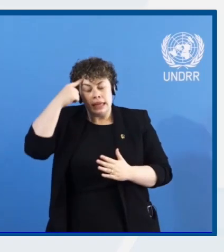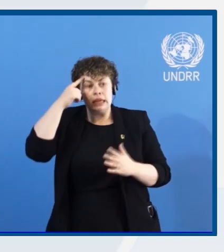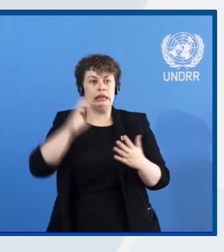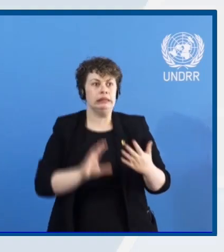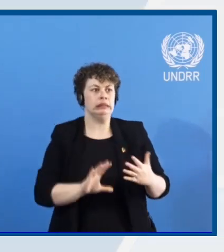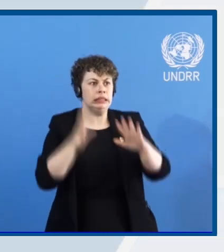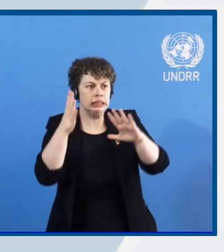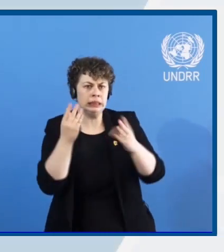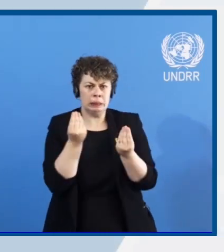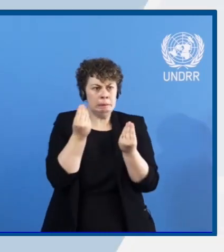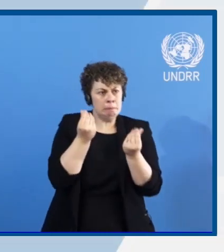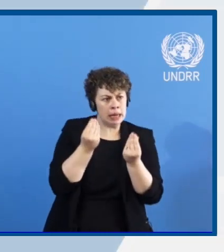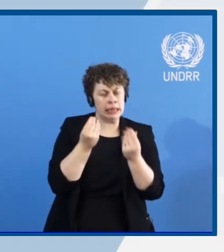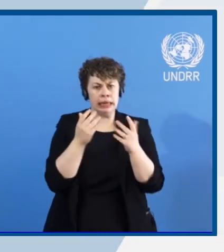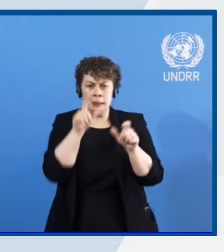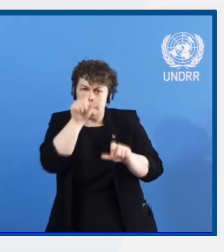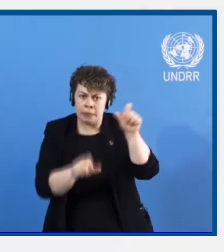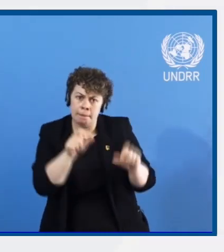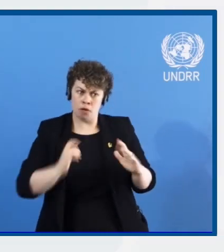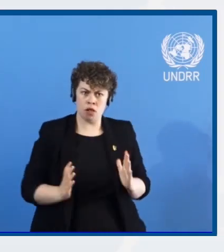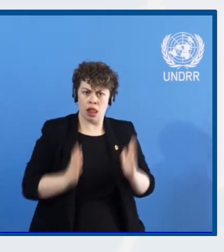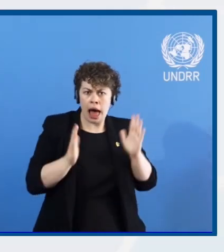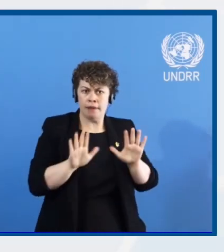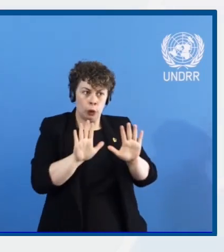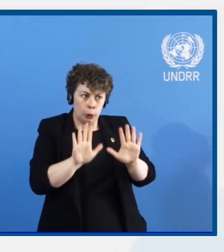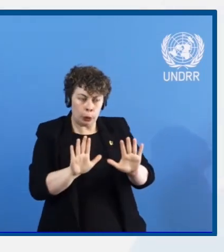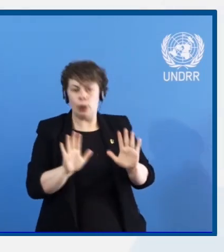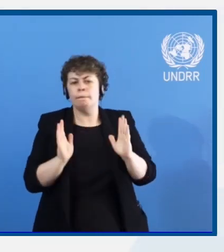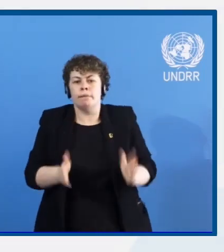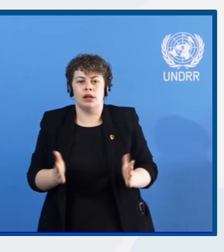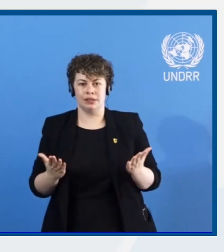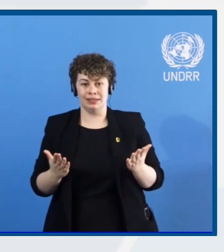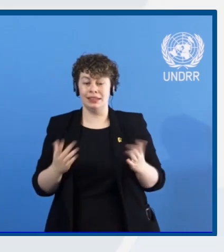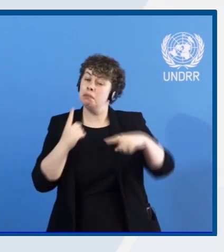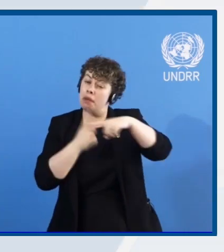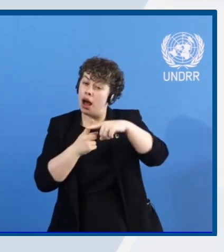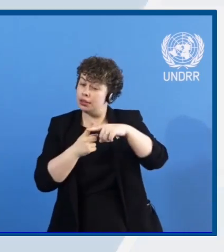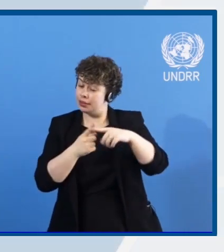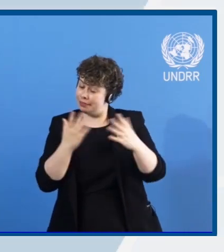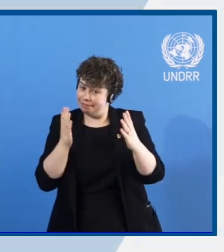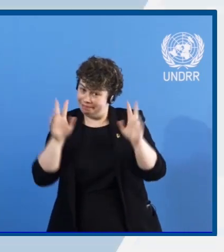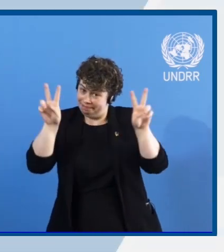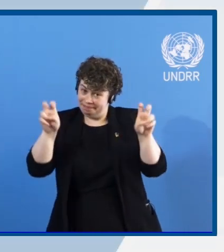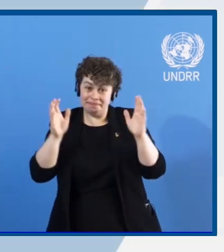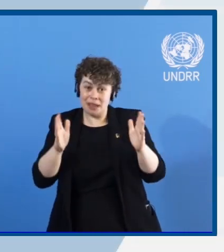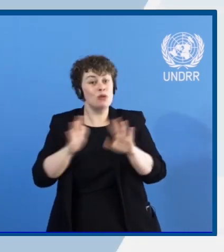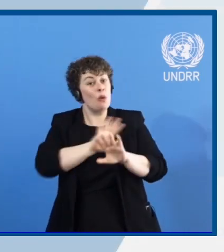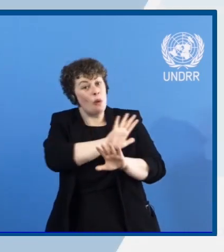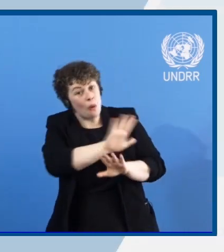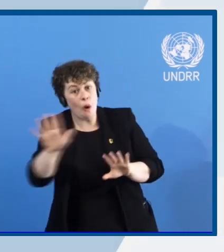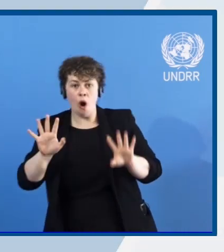And here I would like to also bring the principle of leaving no one behind. We need to uphold this